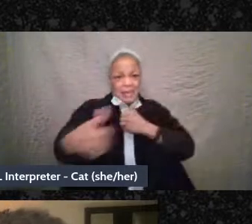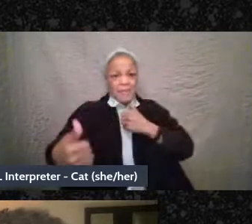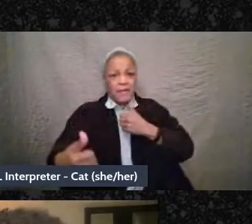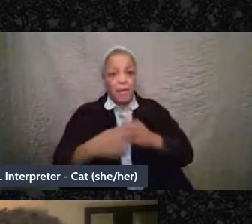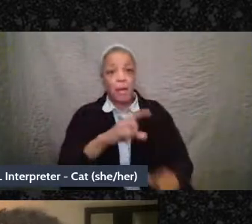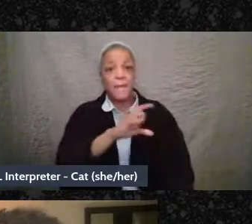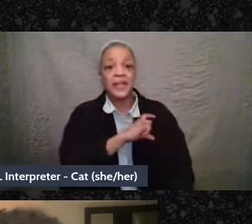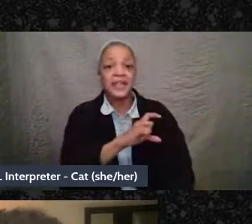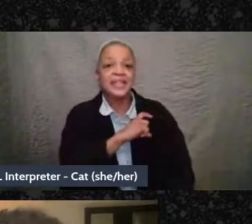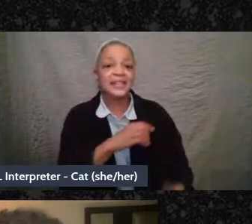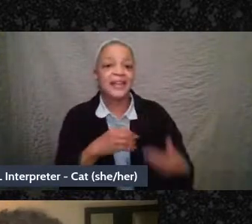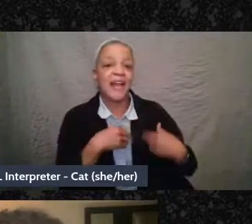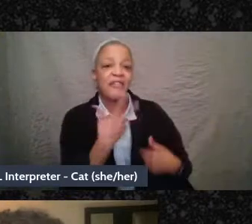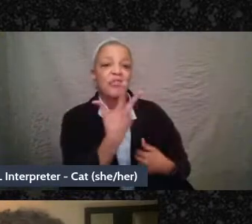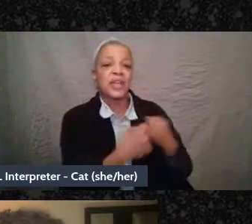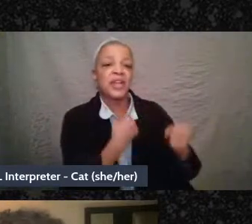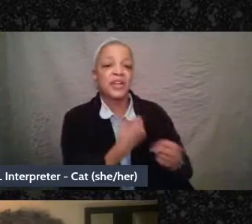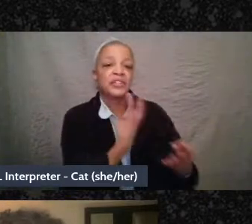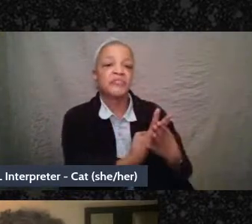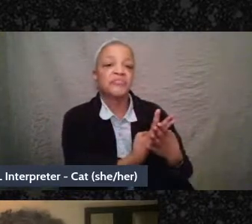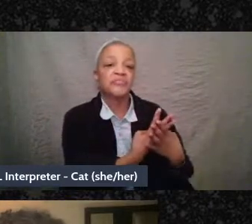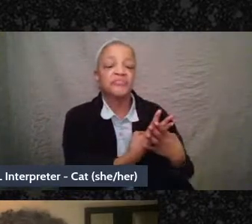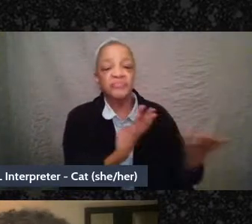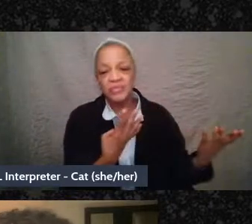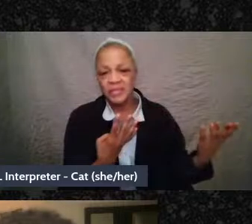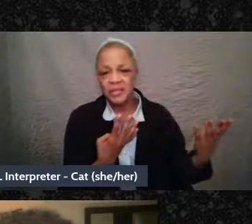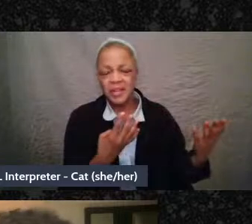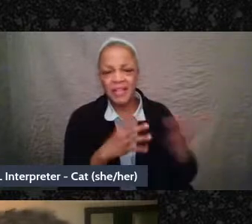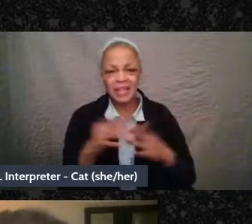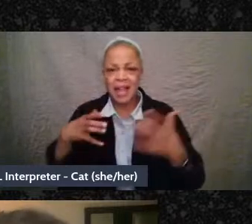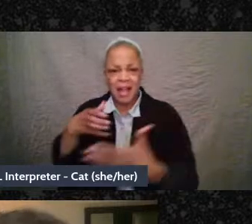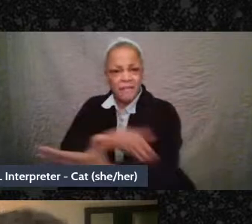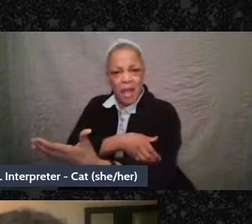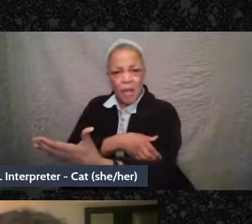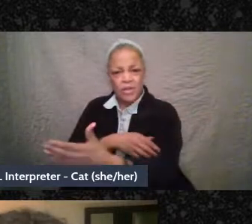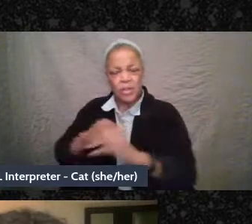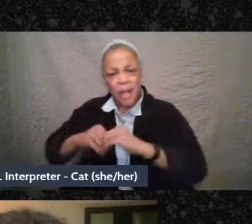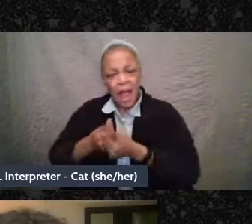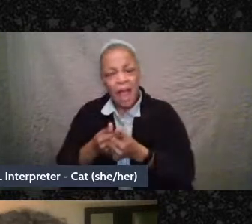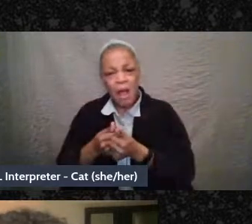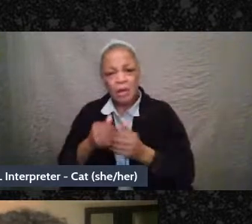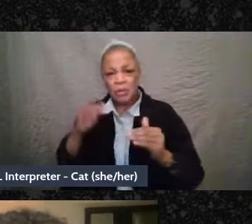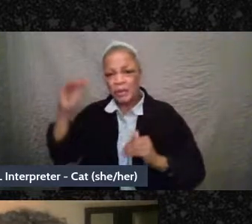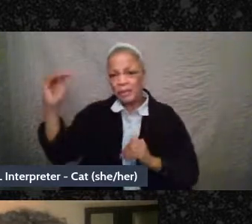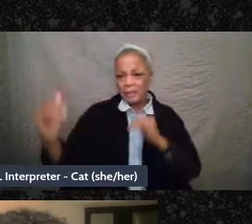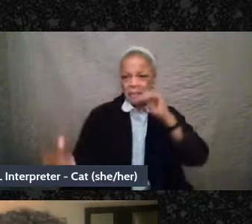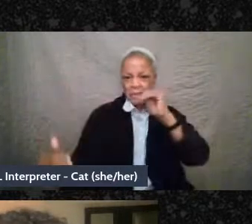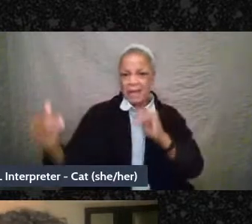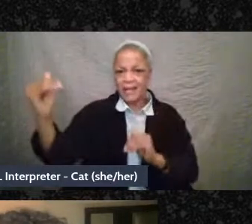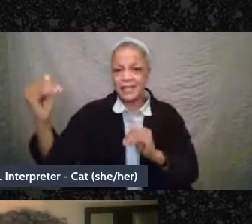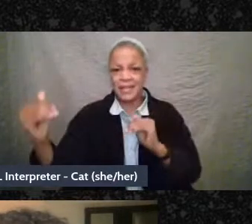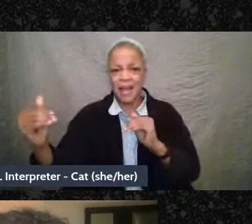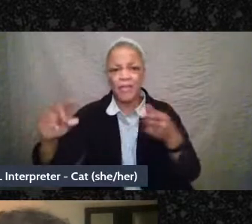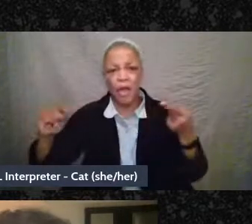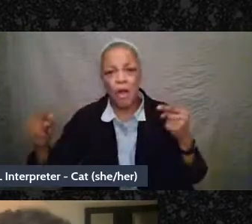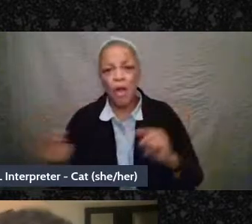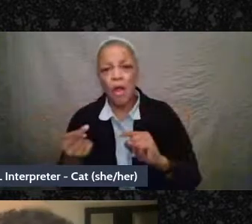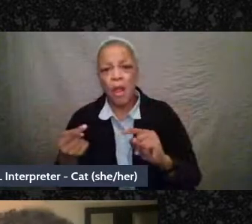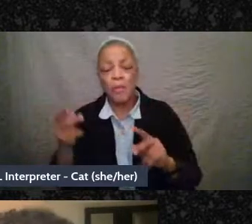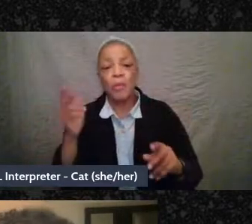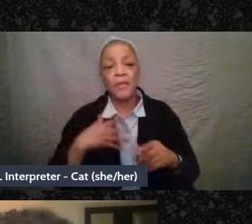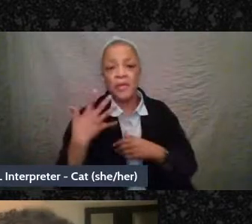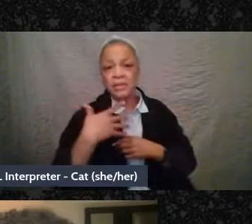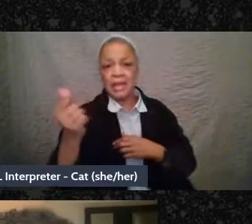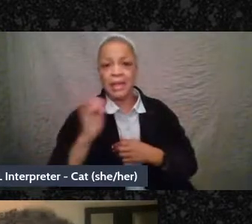officer 3 years, right? That's a lot of power. And so we were like, how do we start to mitigate the harm of our people getting swept away and taken from us?